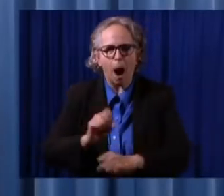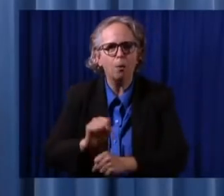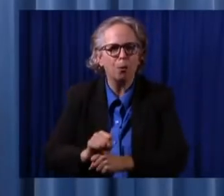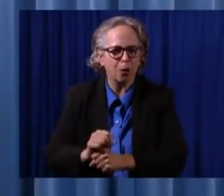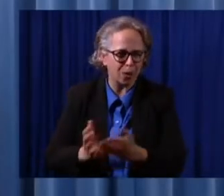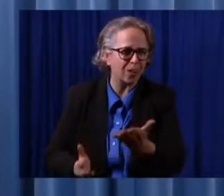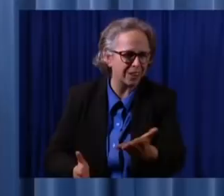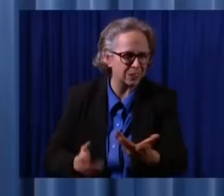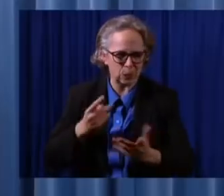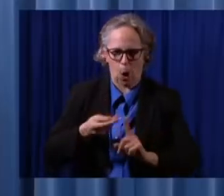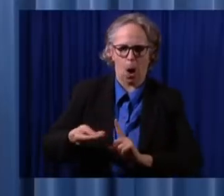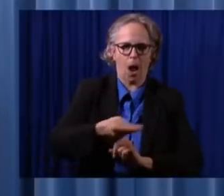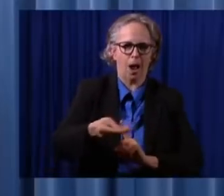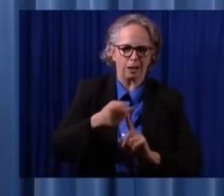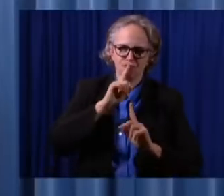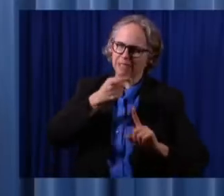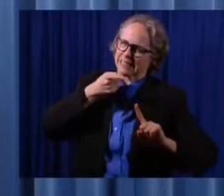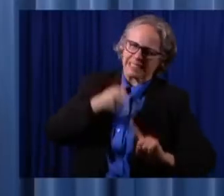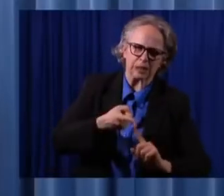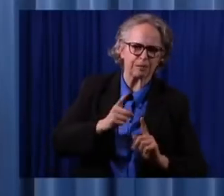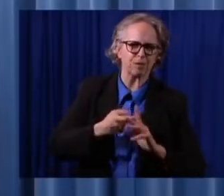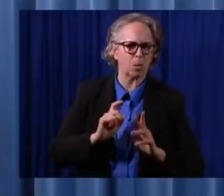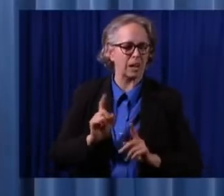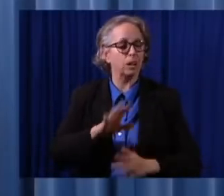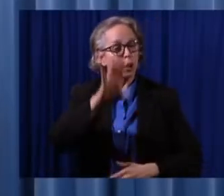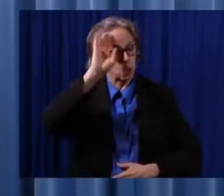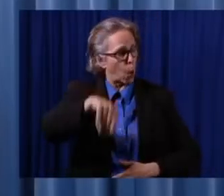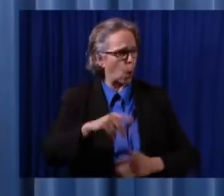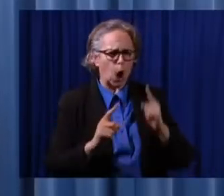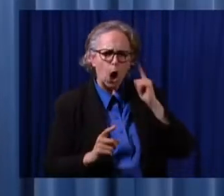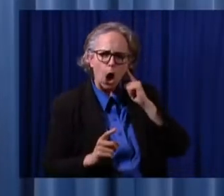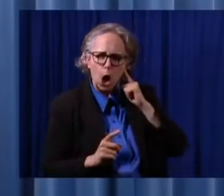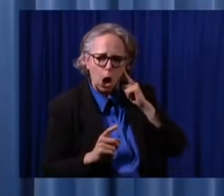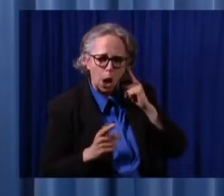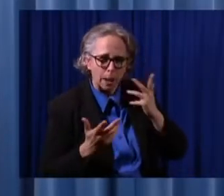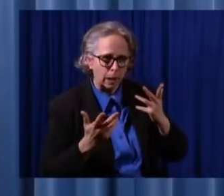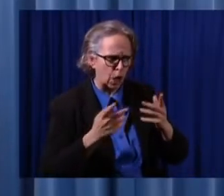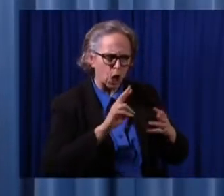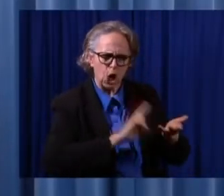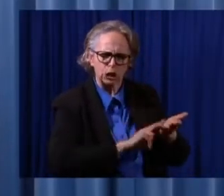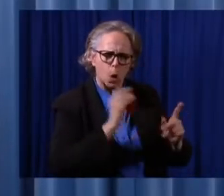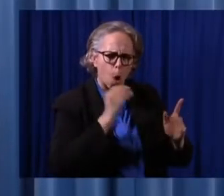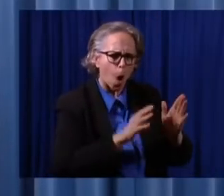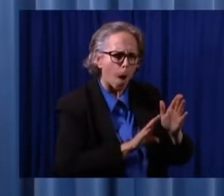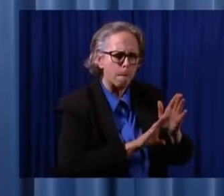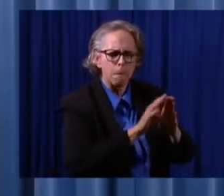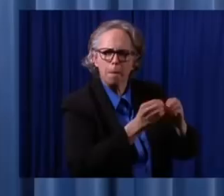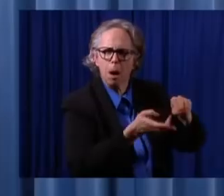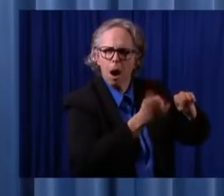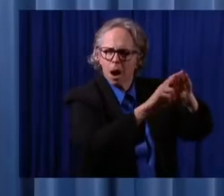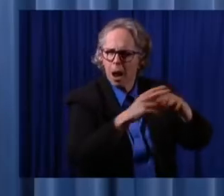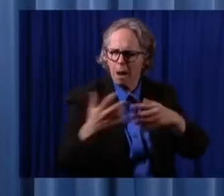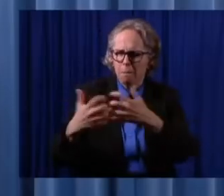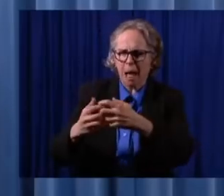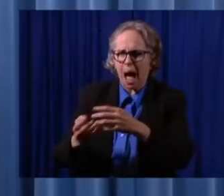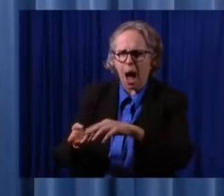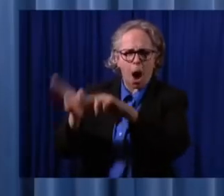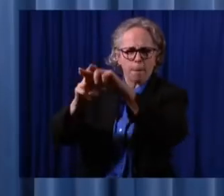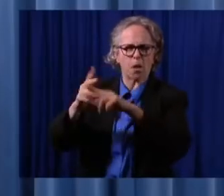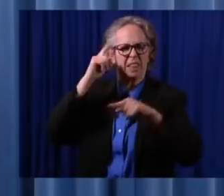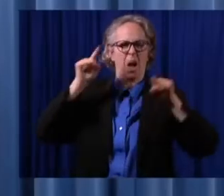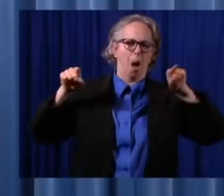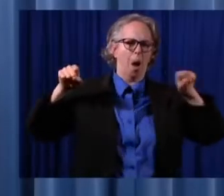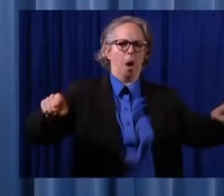should not, when we hear these stories about a nursing home, or we hear these stories about a